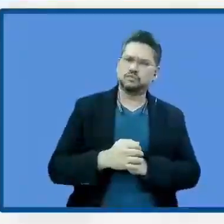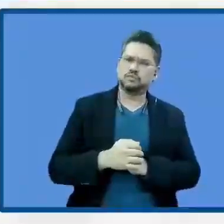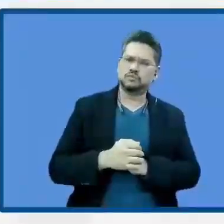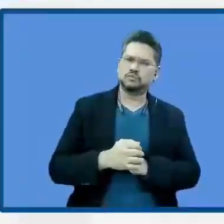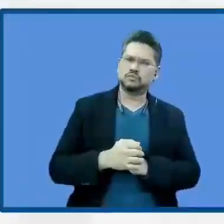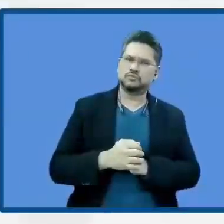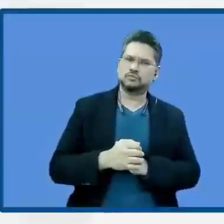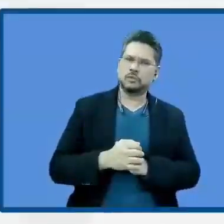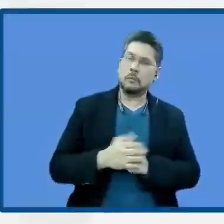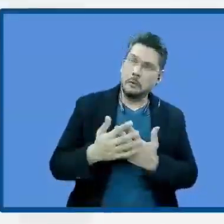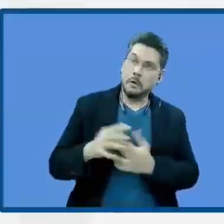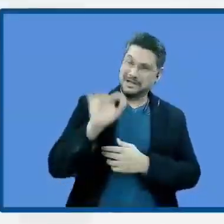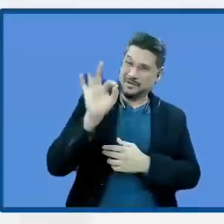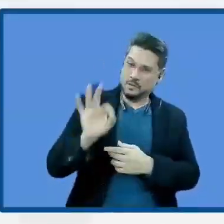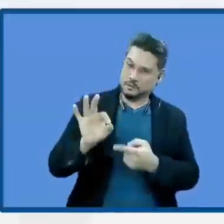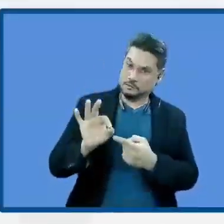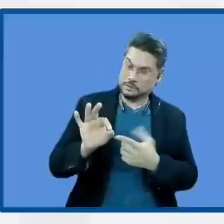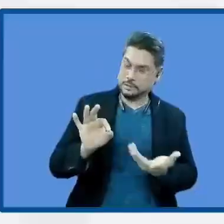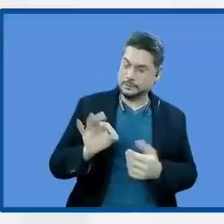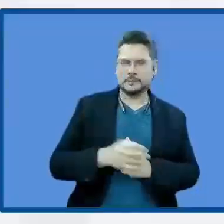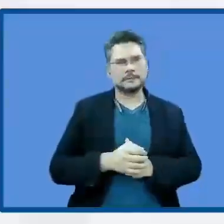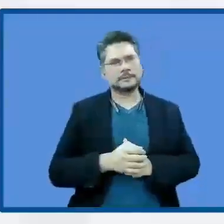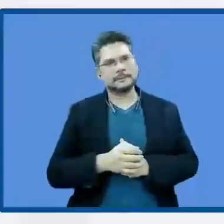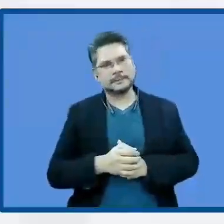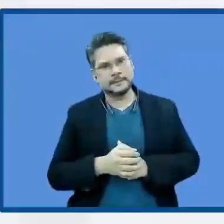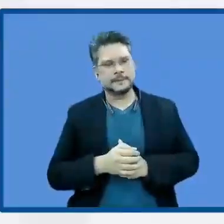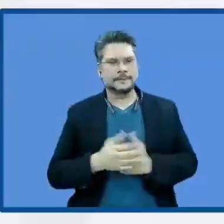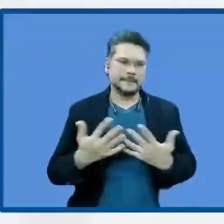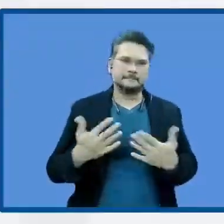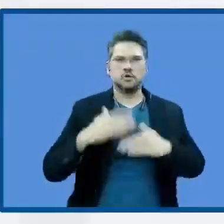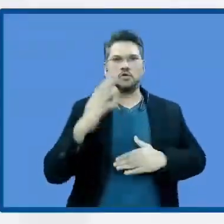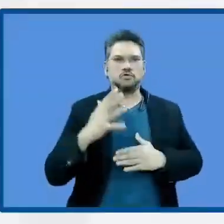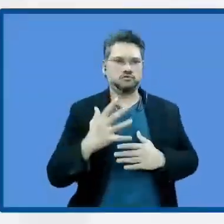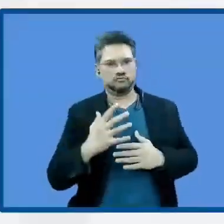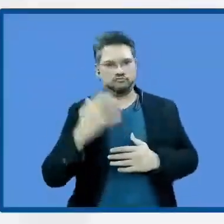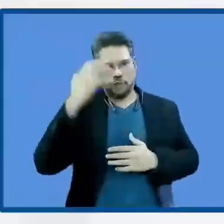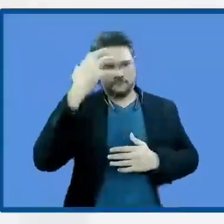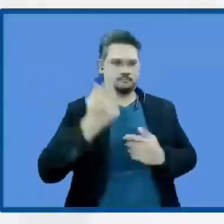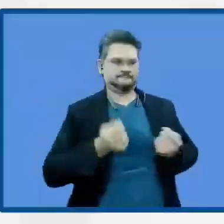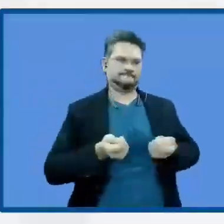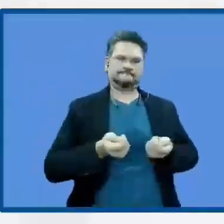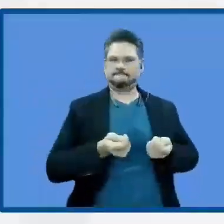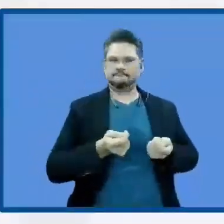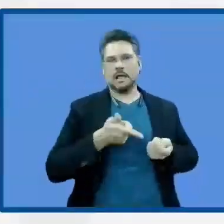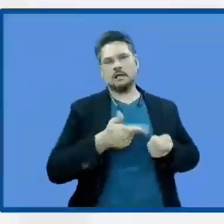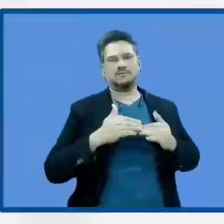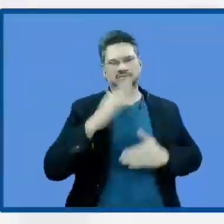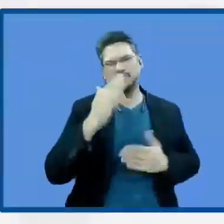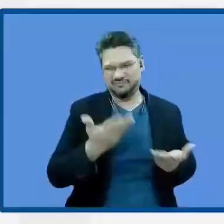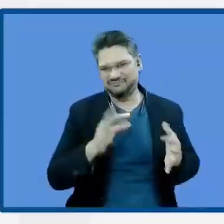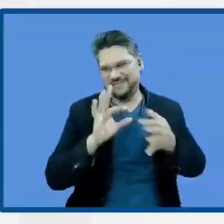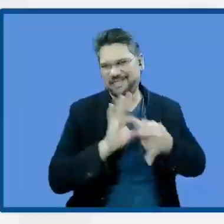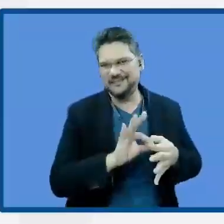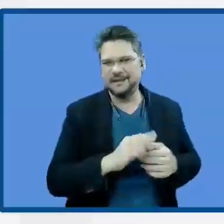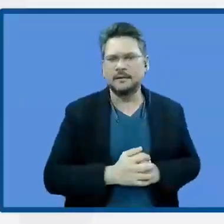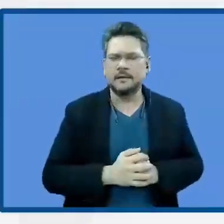that has to do with governance, because it's obvious that it is key